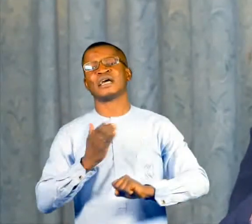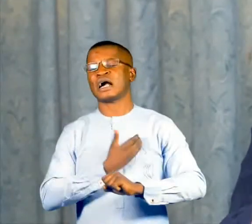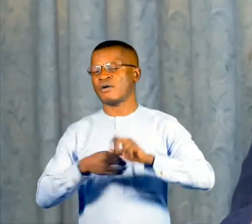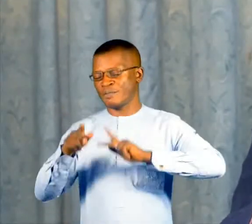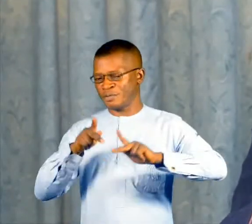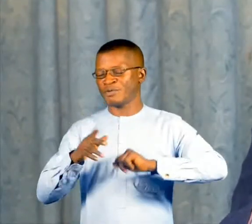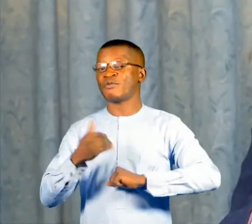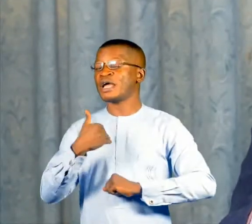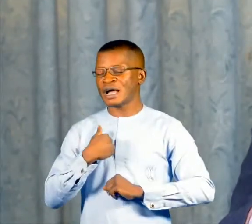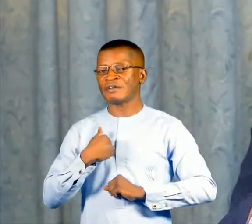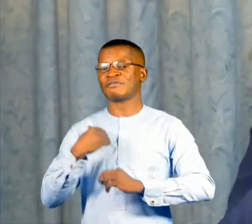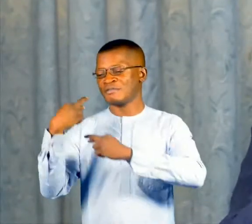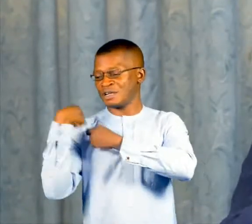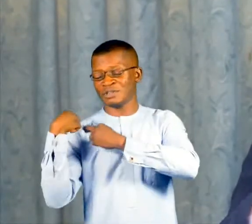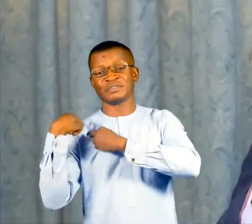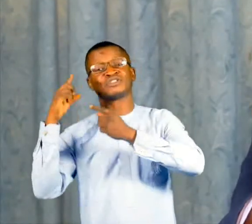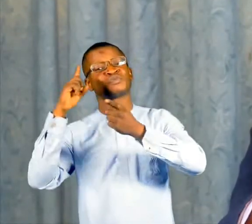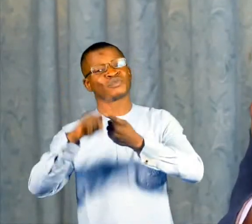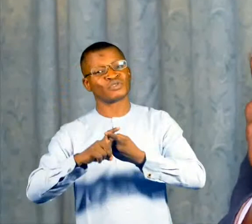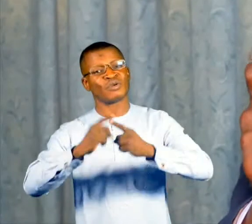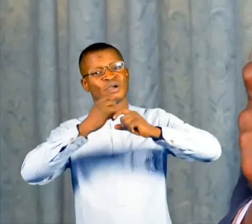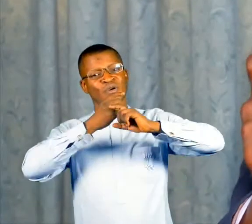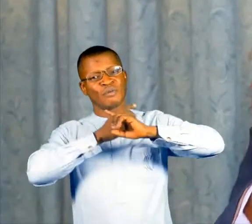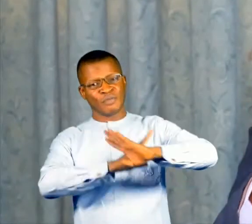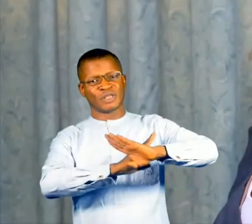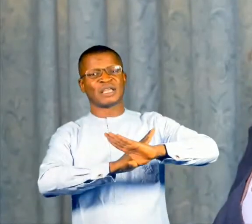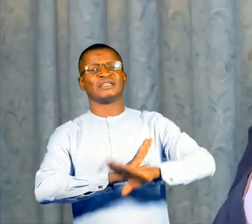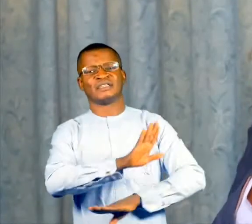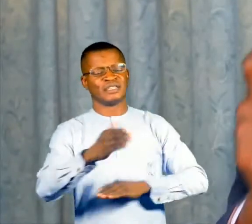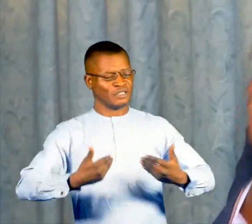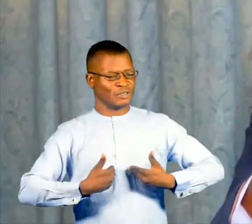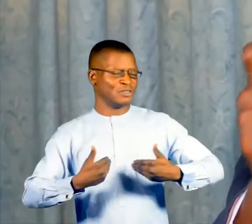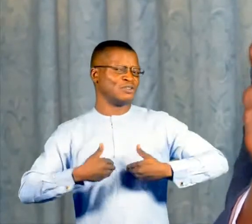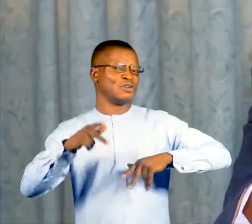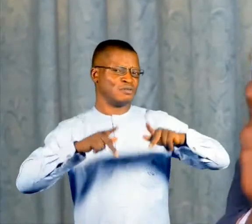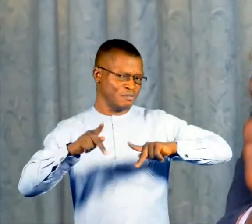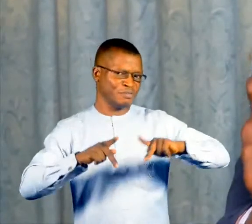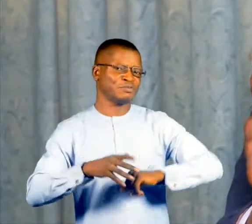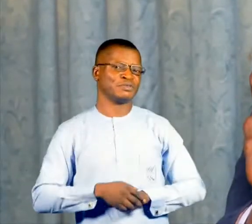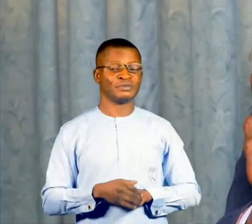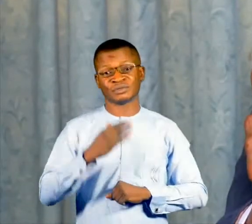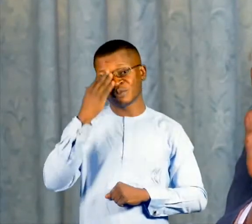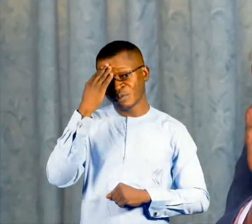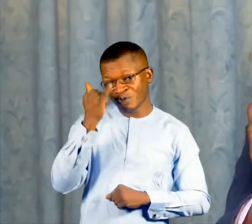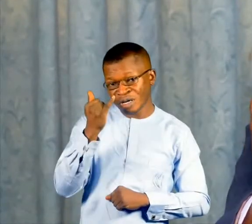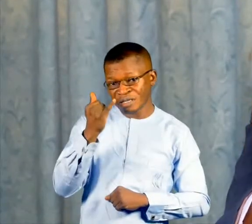protect our people. We all have a responsibility to protect these young people.